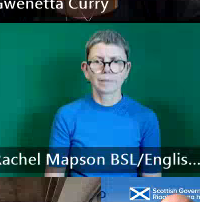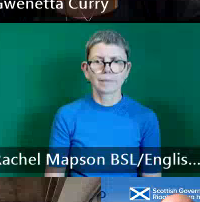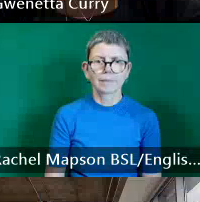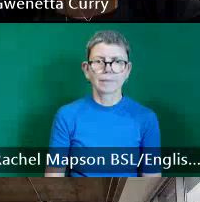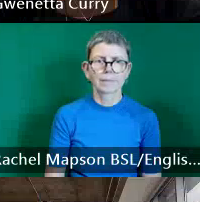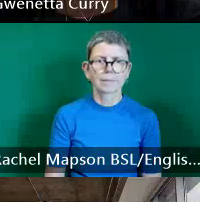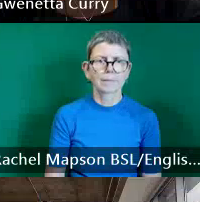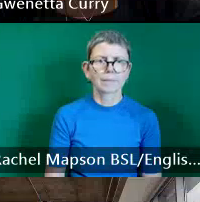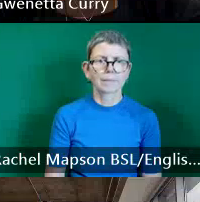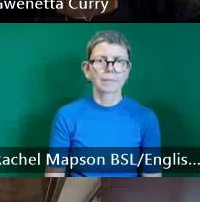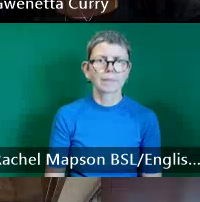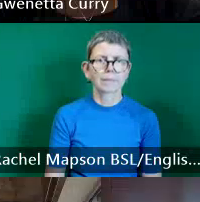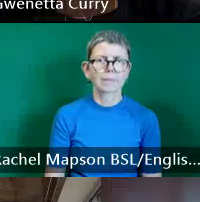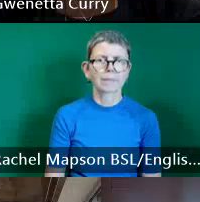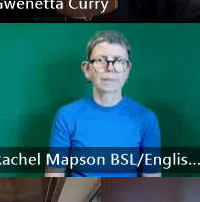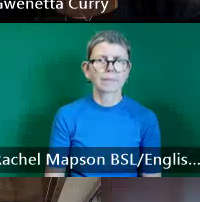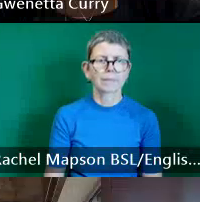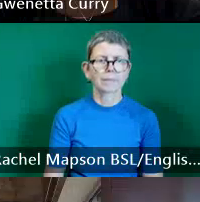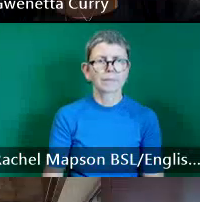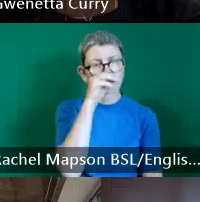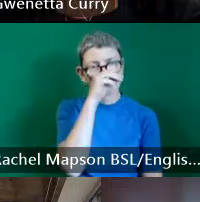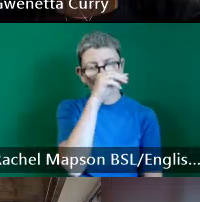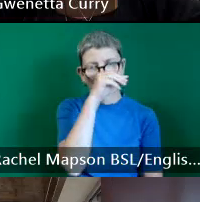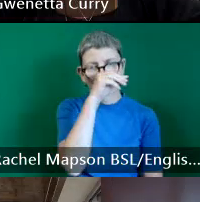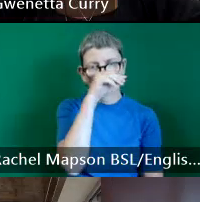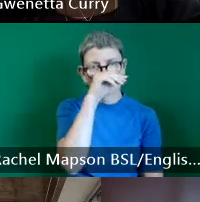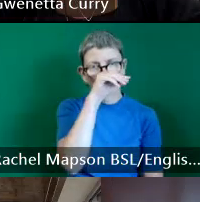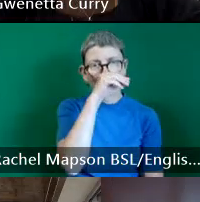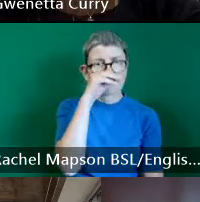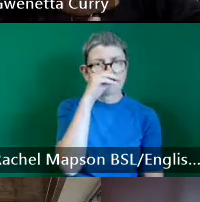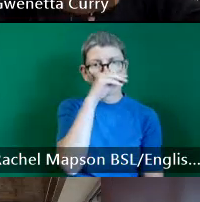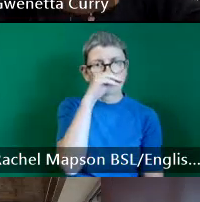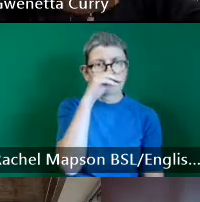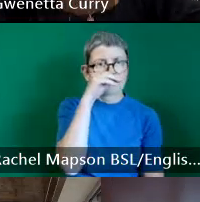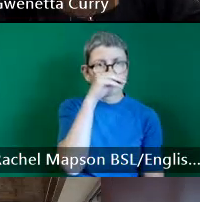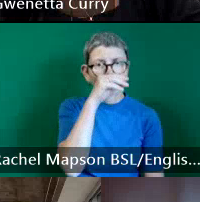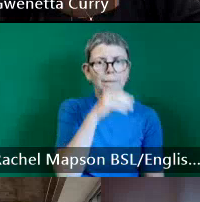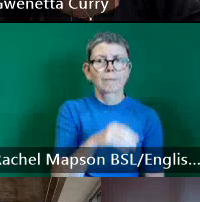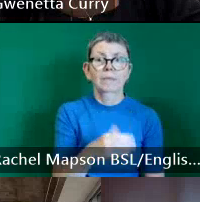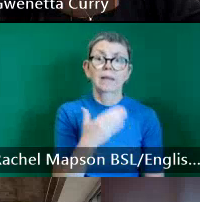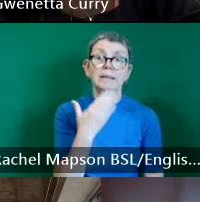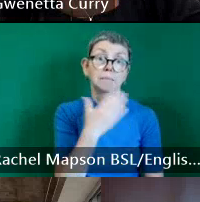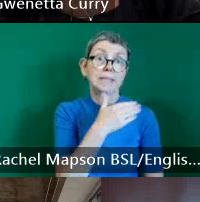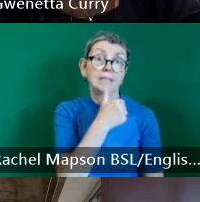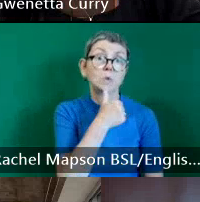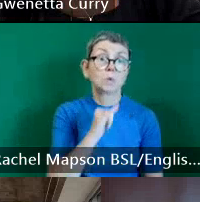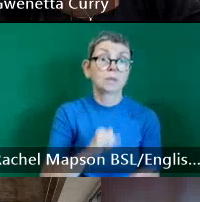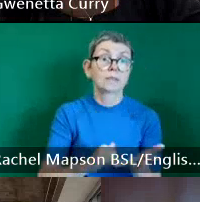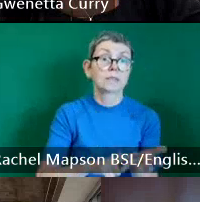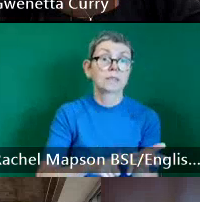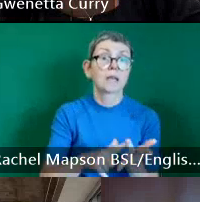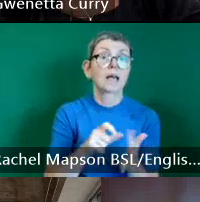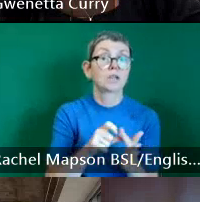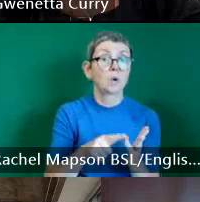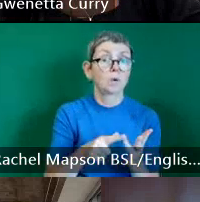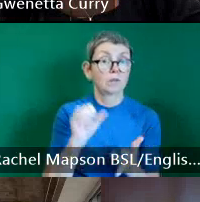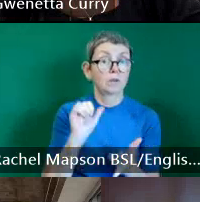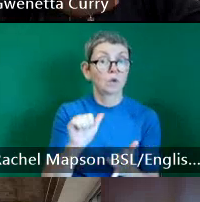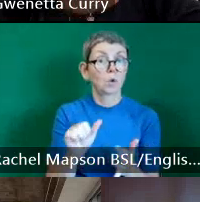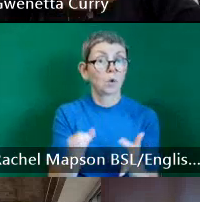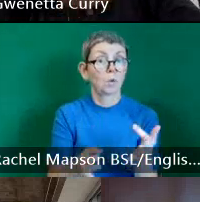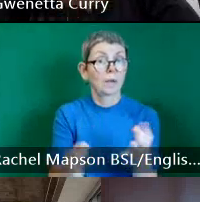In the meantime, I'll just use the time as a reminder to, yes, please do use Slido for your questions as they come up, or then